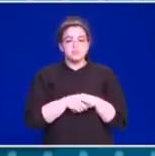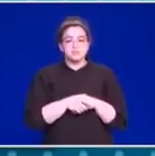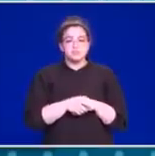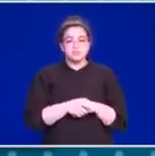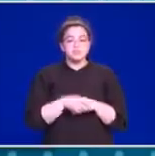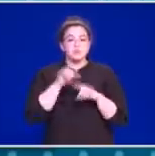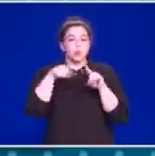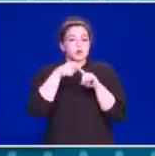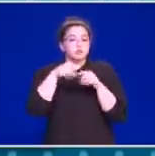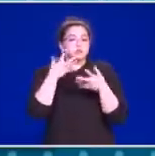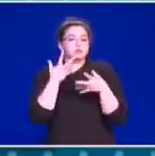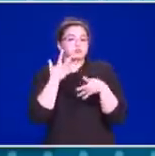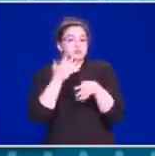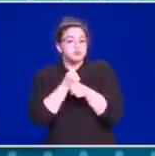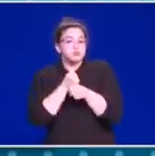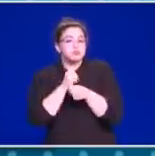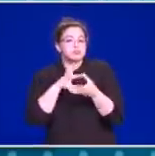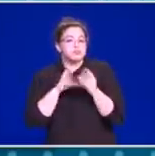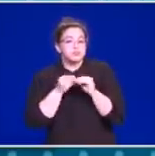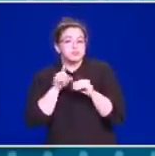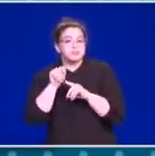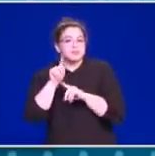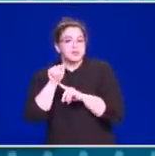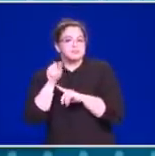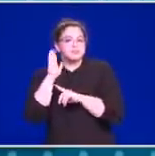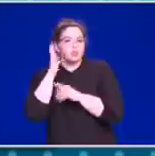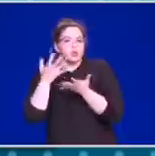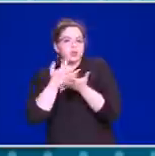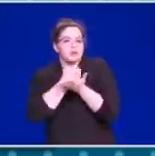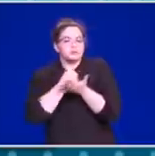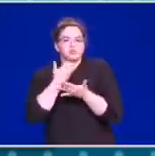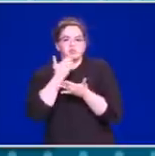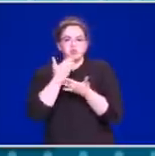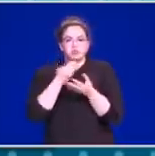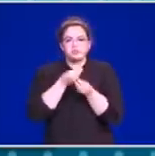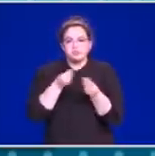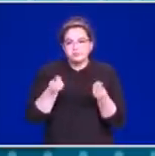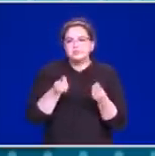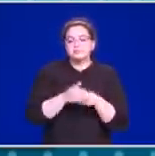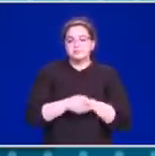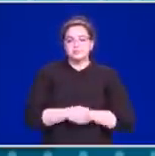the data up, you're going to get very good resolution in the